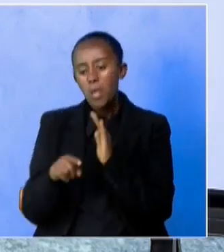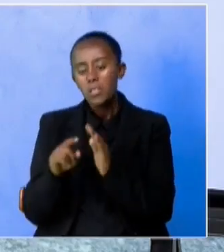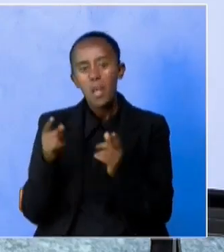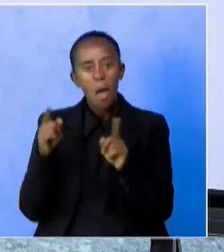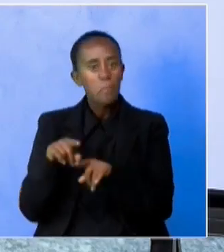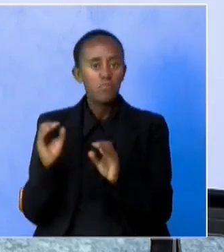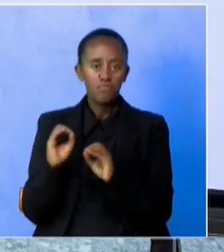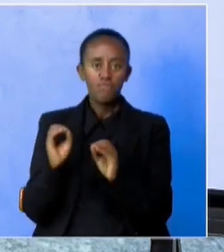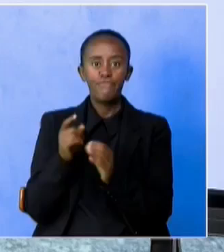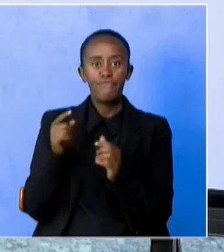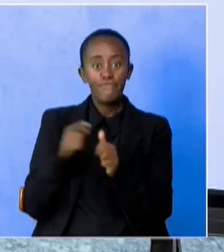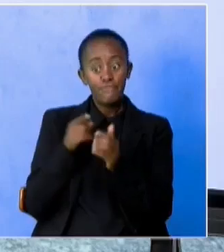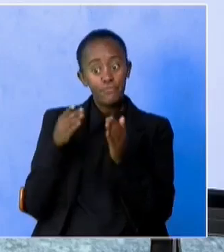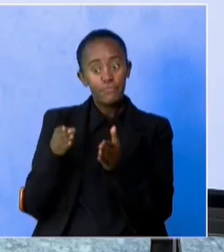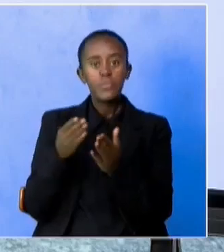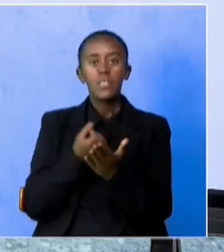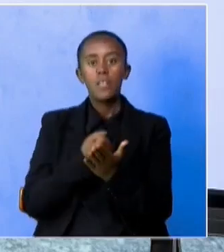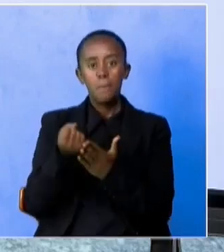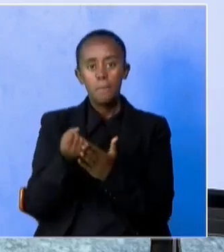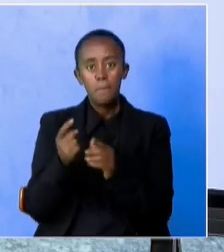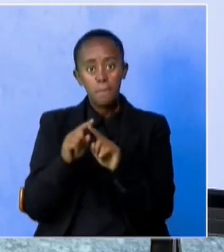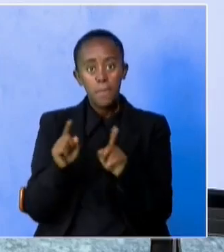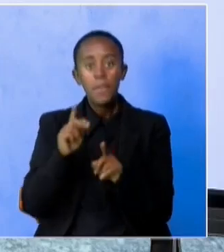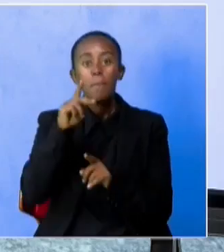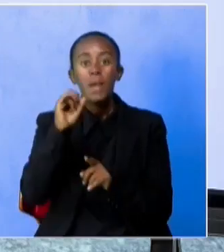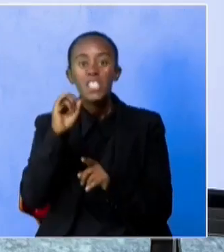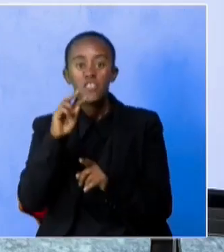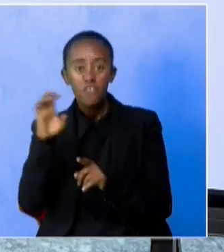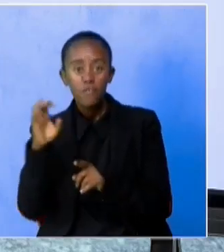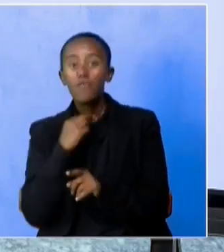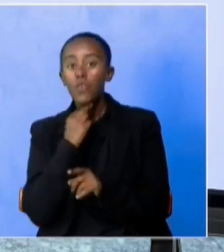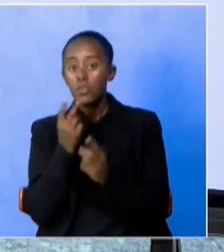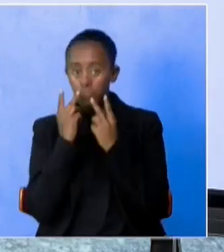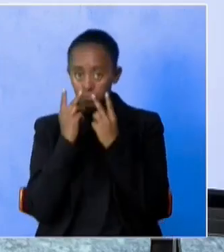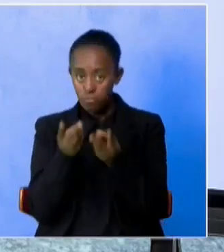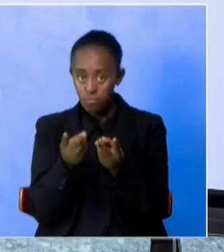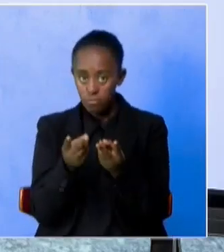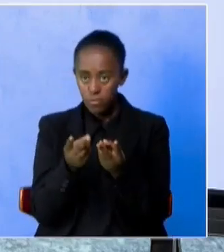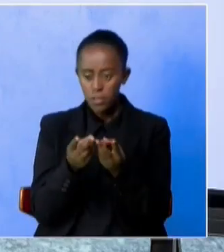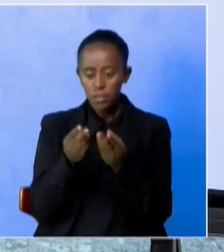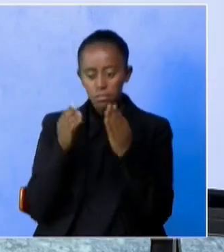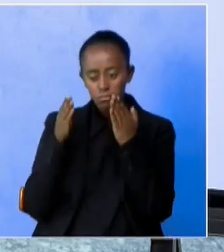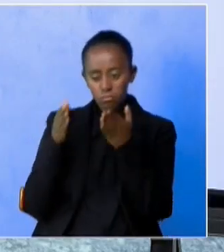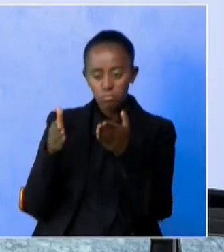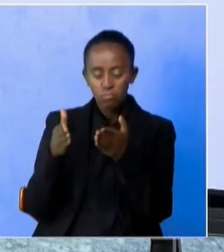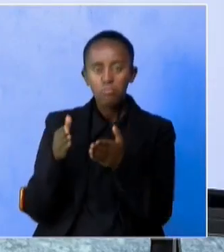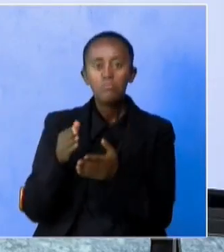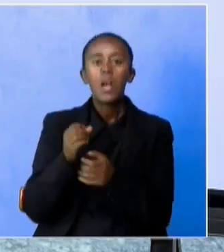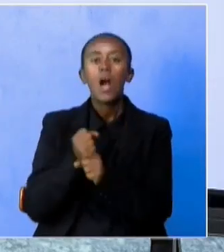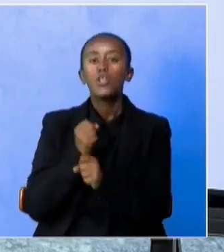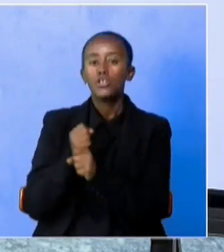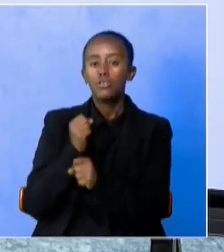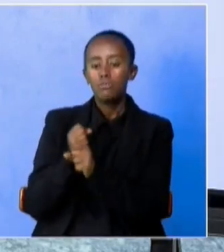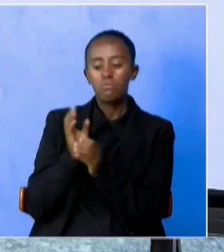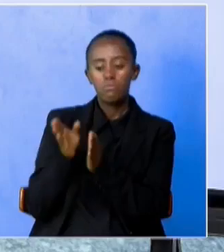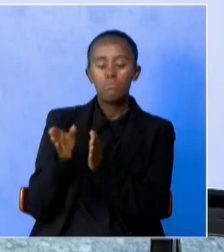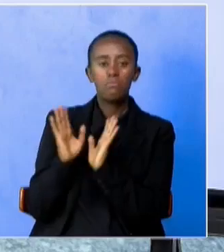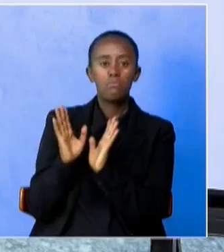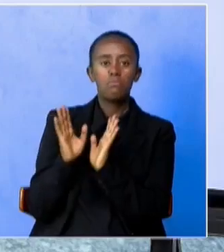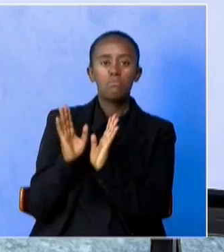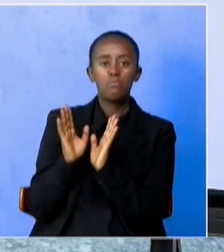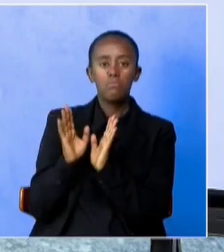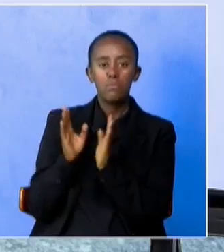passive voice, what we focus on is what? The action itself. So let's see a few